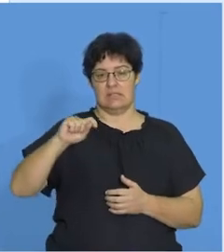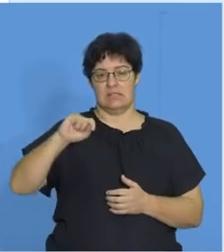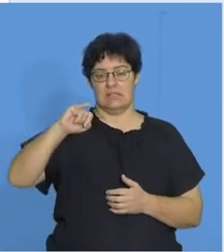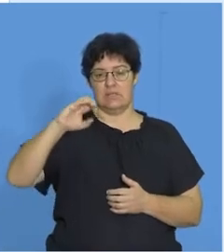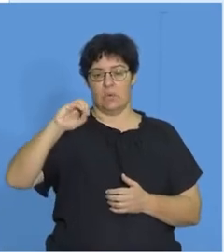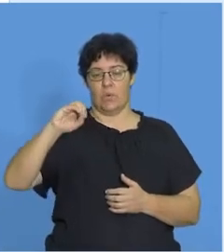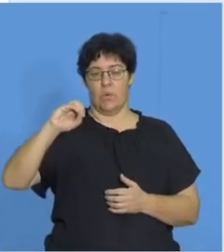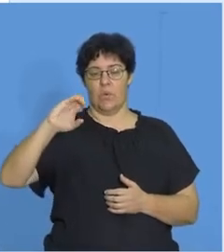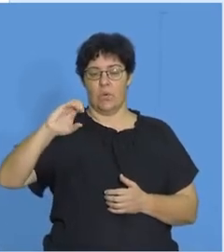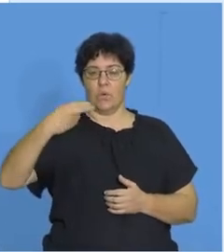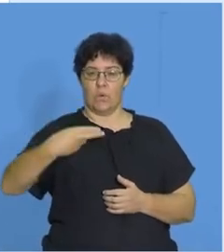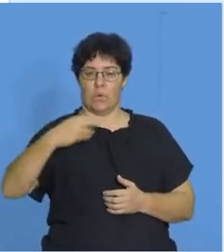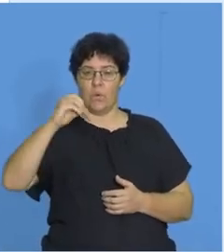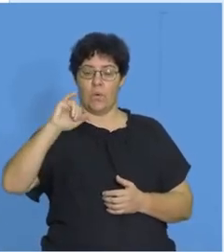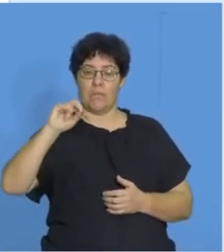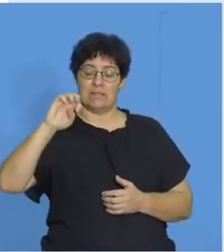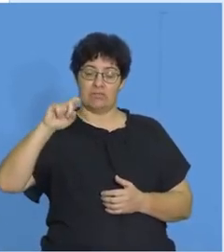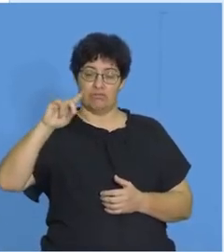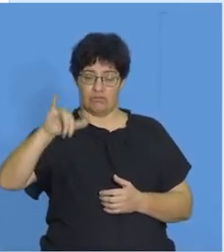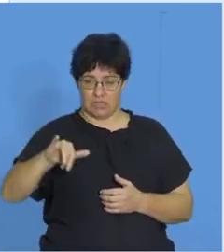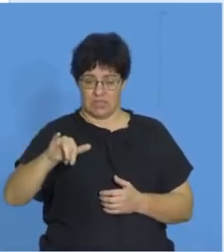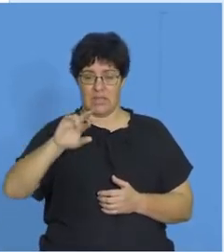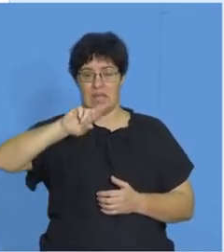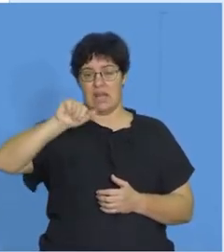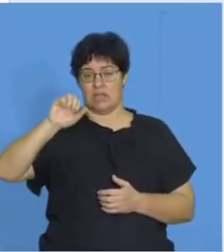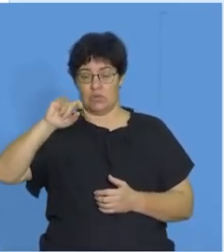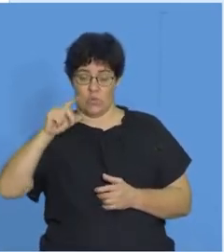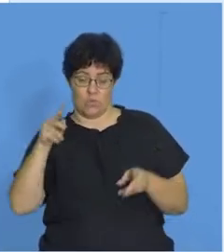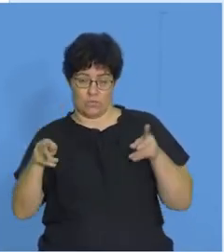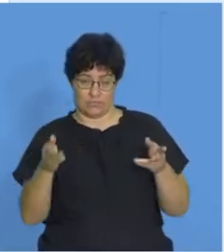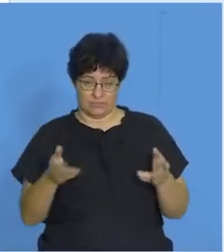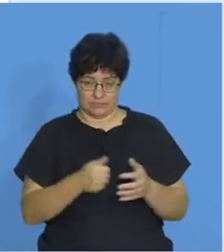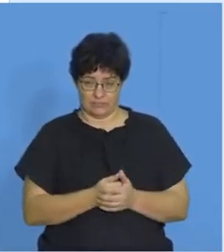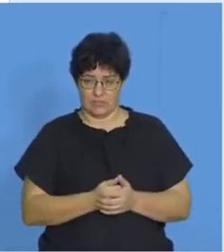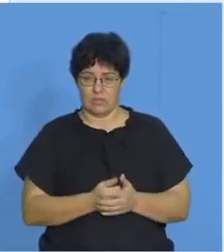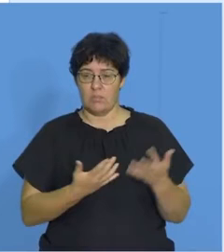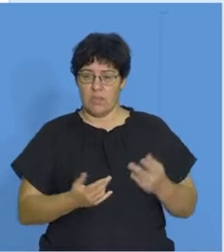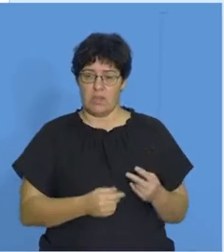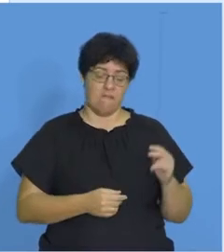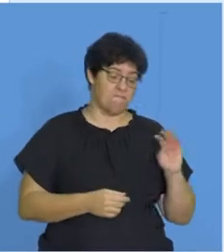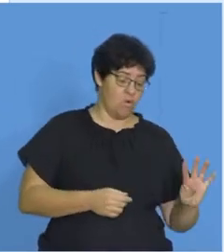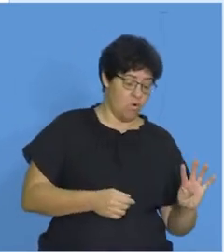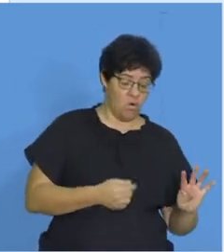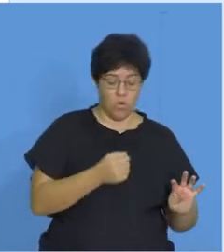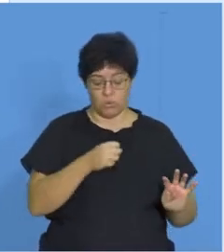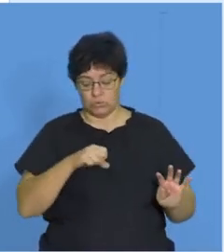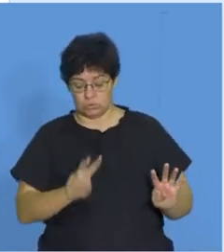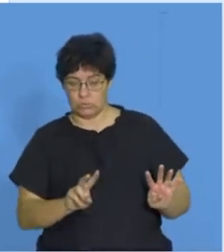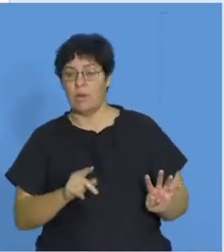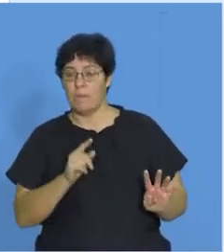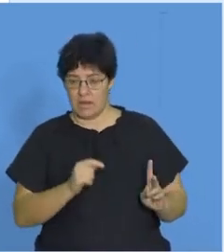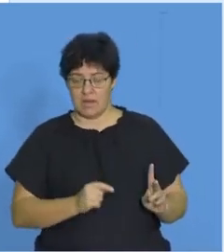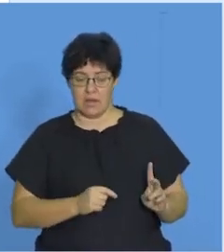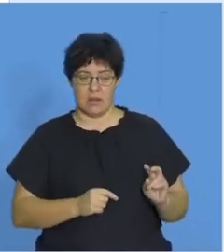which they react. How about if we put 4 of these and let's say 2 of the oxygen? Okay, so the ratio